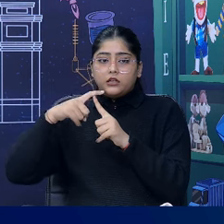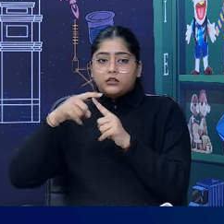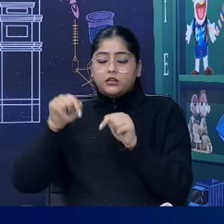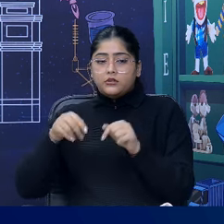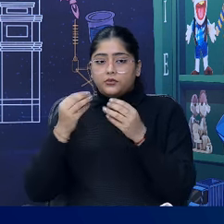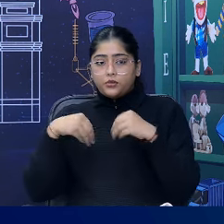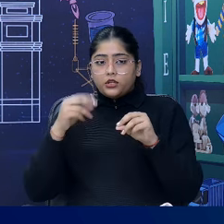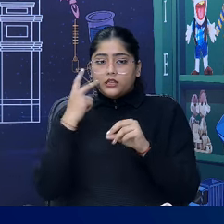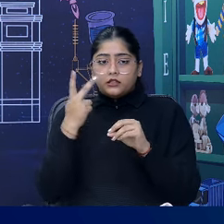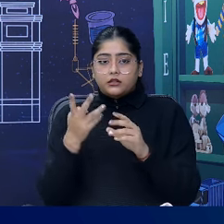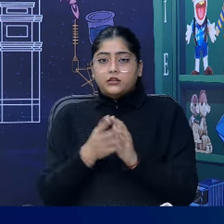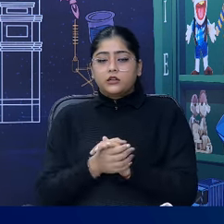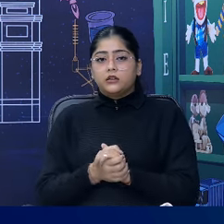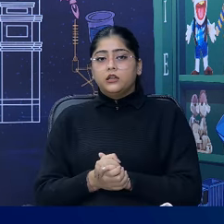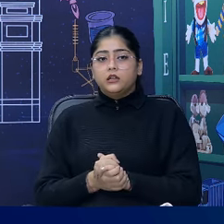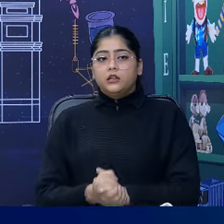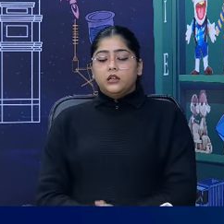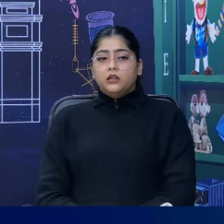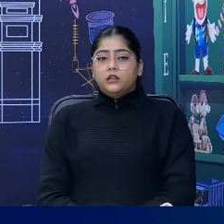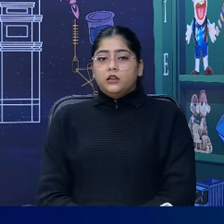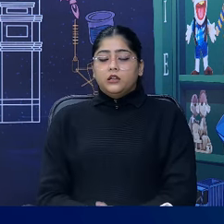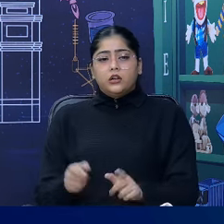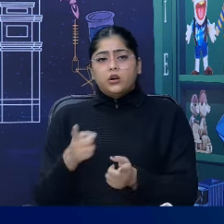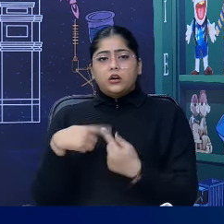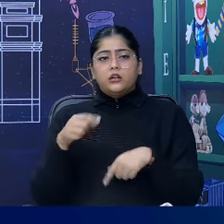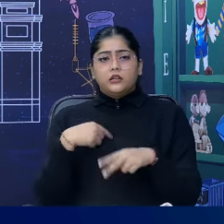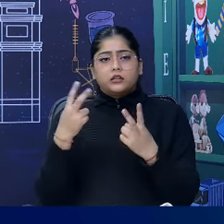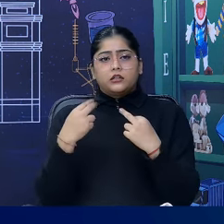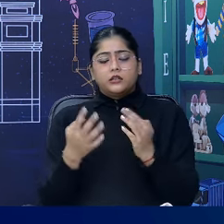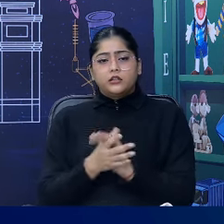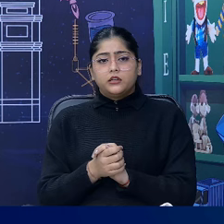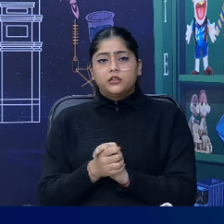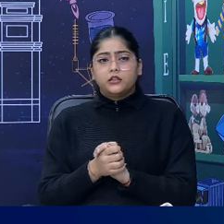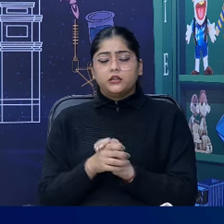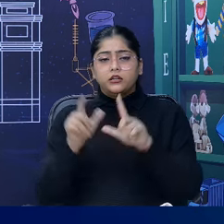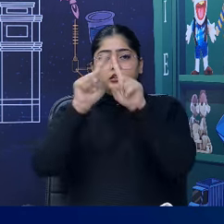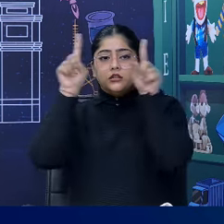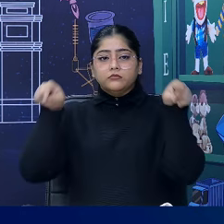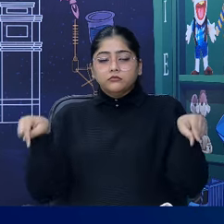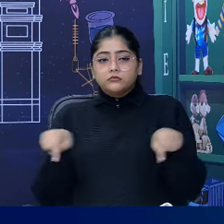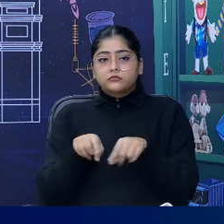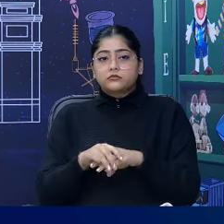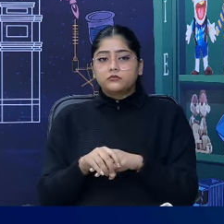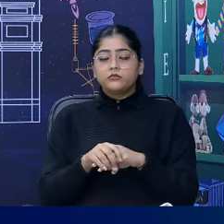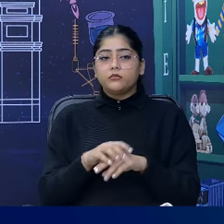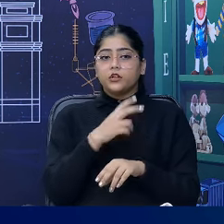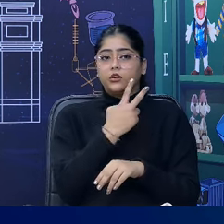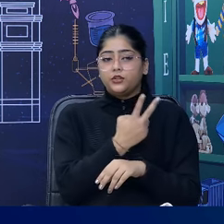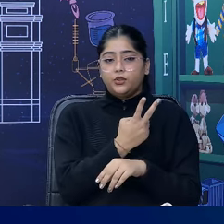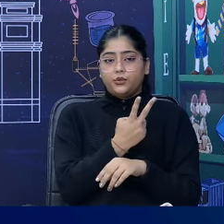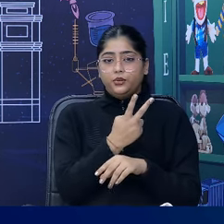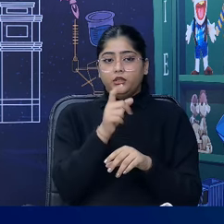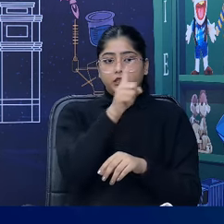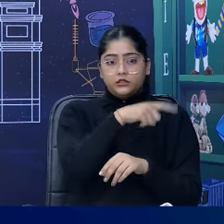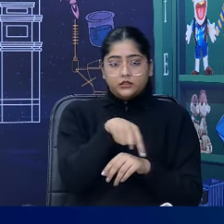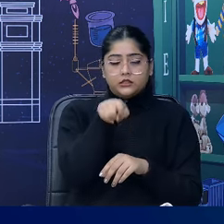diagram. You can see here in this Venn diagram are 2 sets. It is set A. We